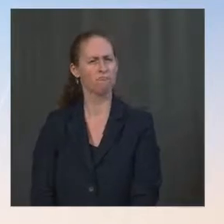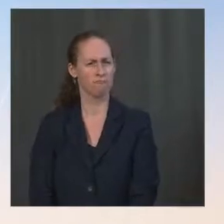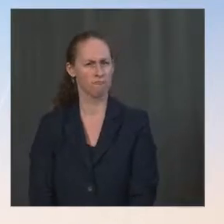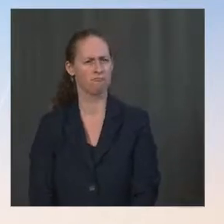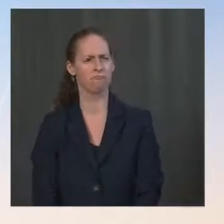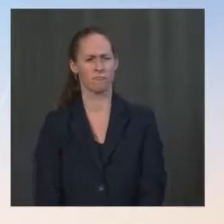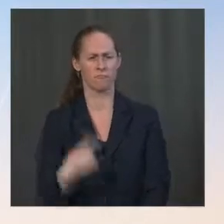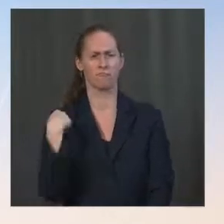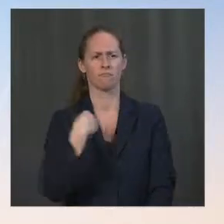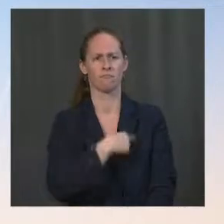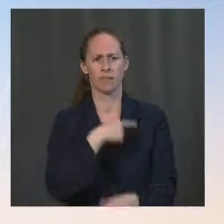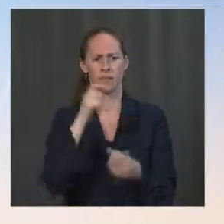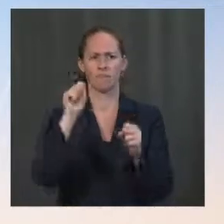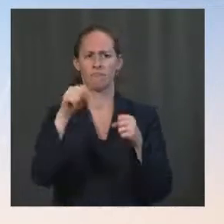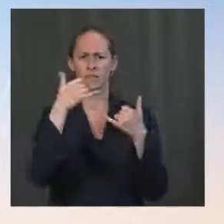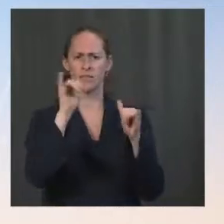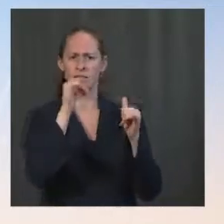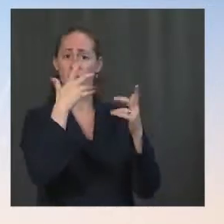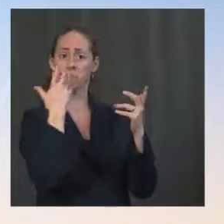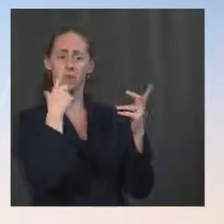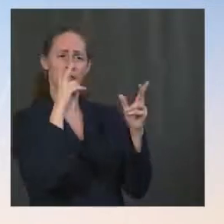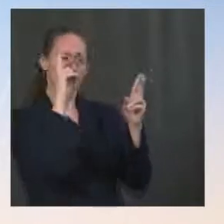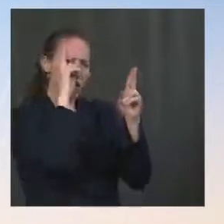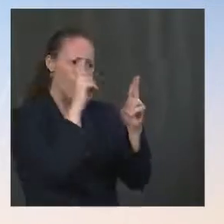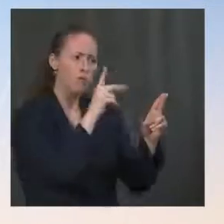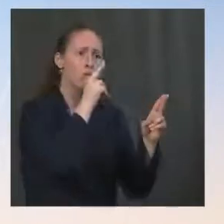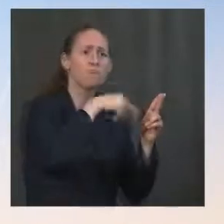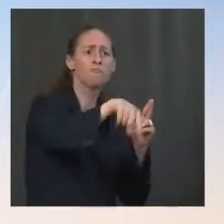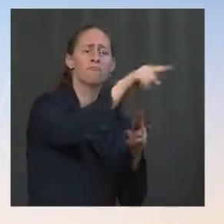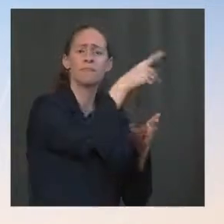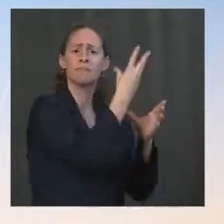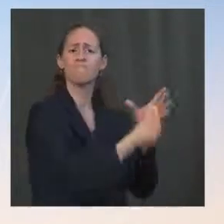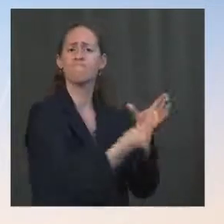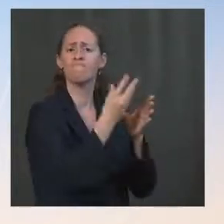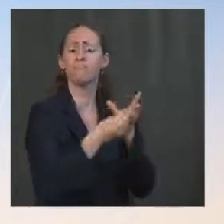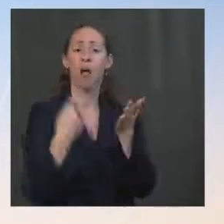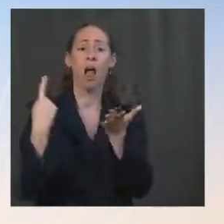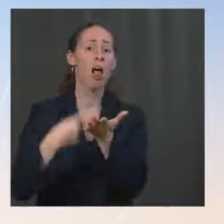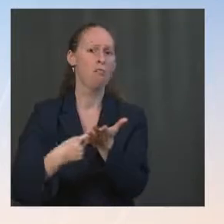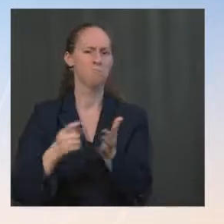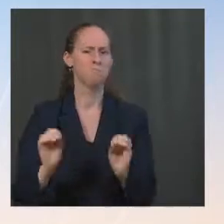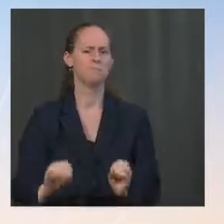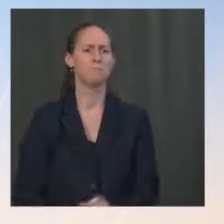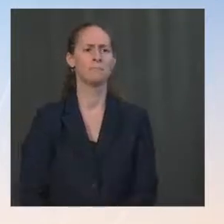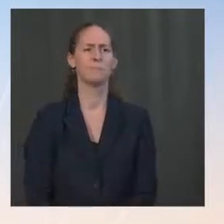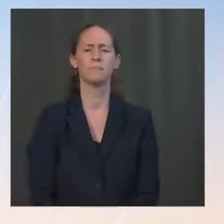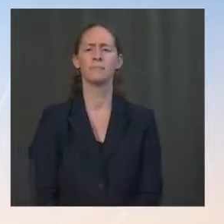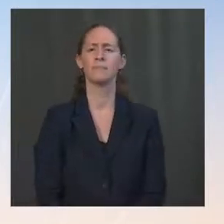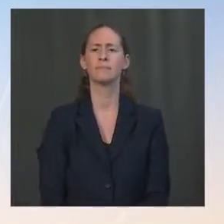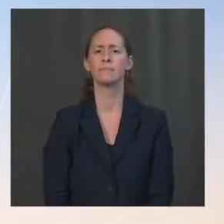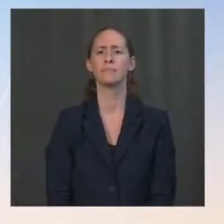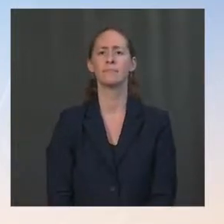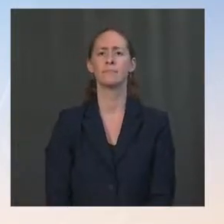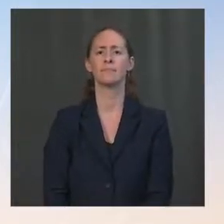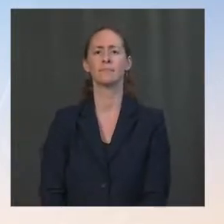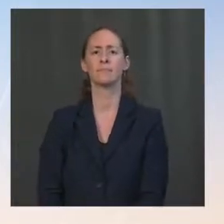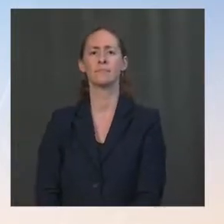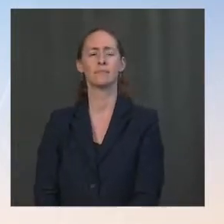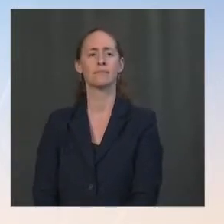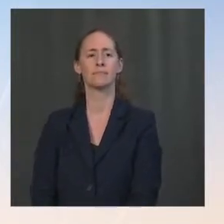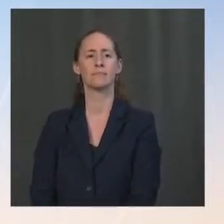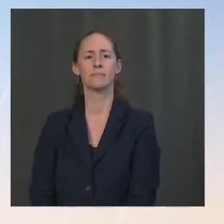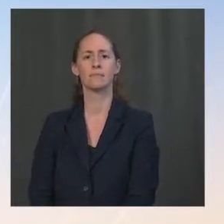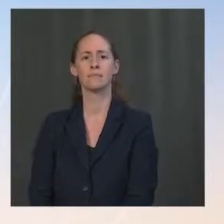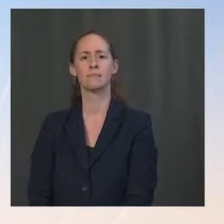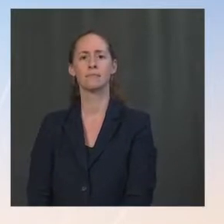women in the military who were lost yesterday. Go ahead. Thanks, Jim. I've got two questions, one on Afghanistan and one on the bilateral. On Afghanistan, do